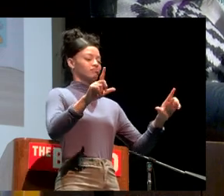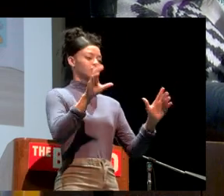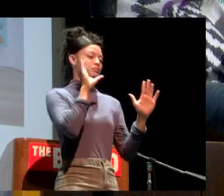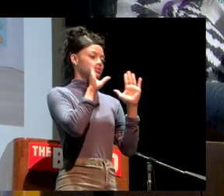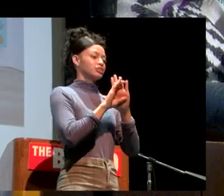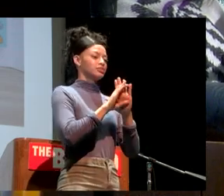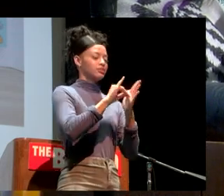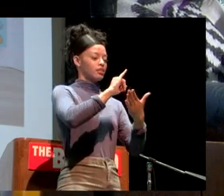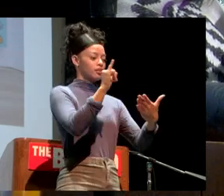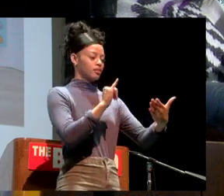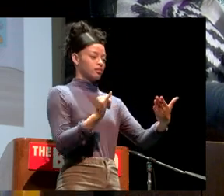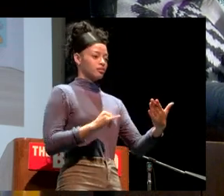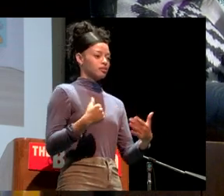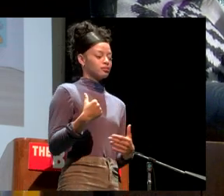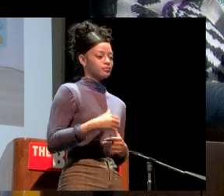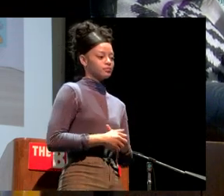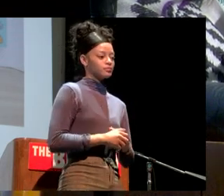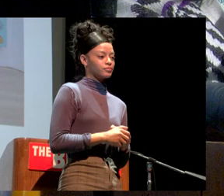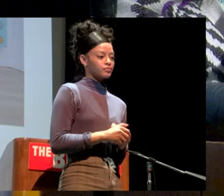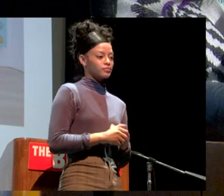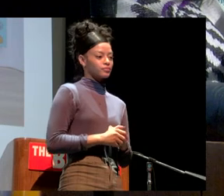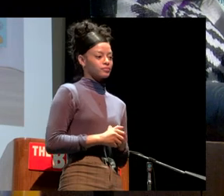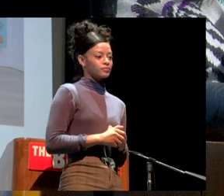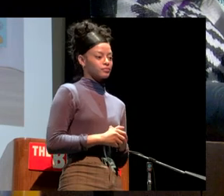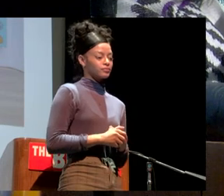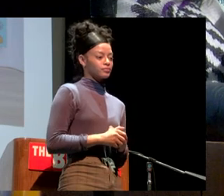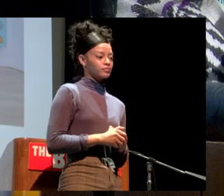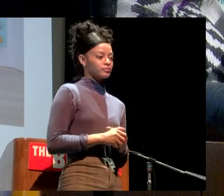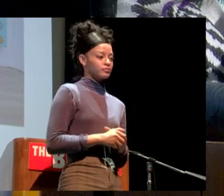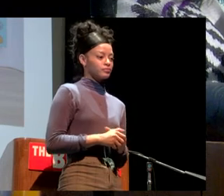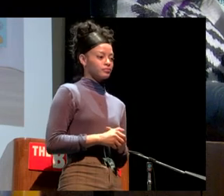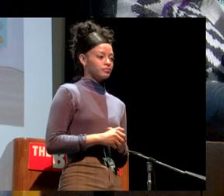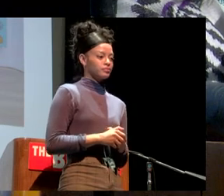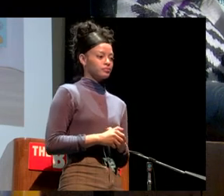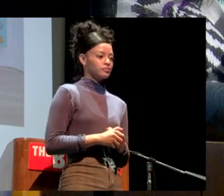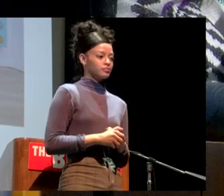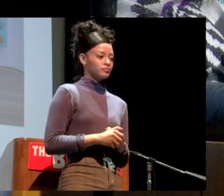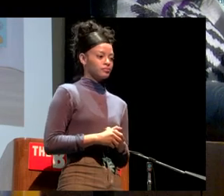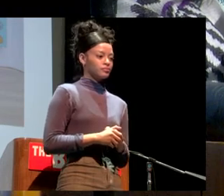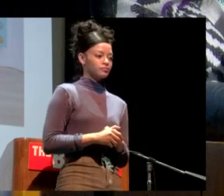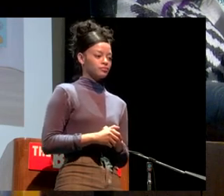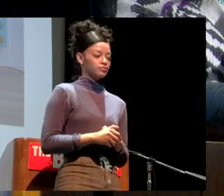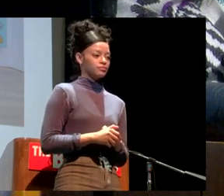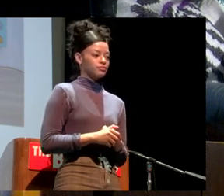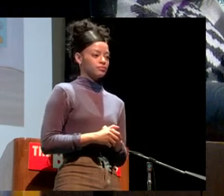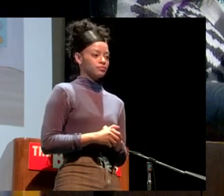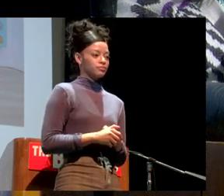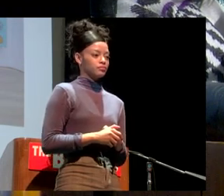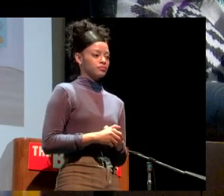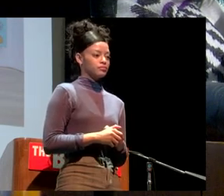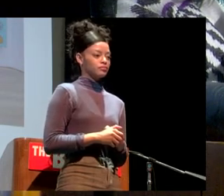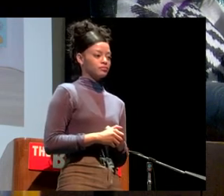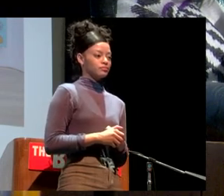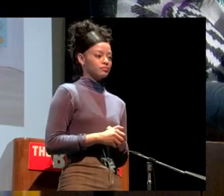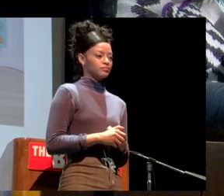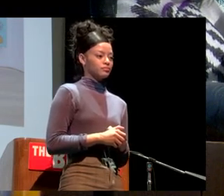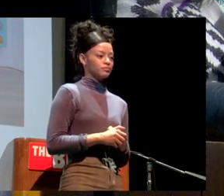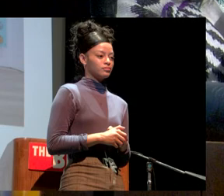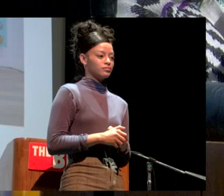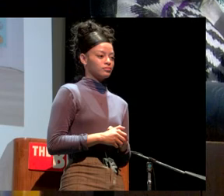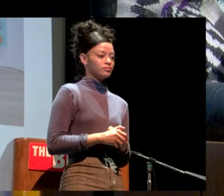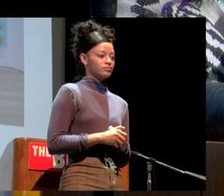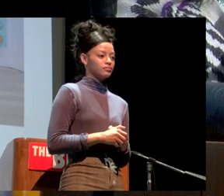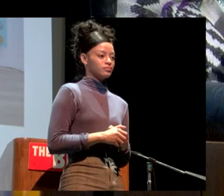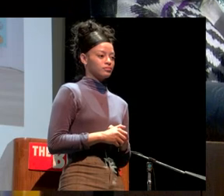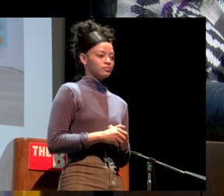and, I wasn't thinking about further letting the holders of the NFT enjoy or developing the world or anything like that. So